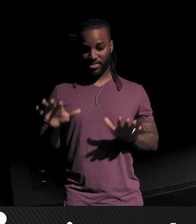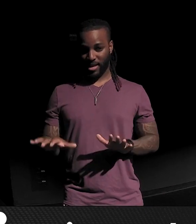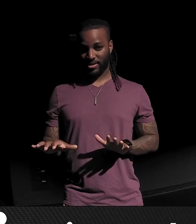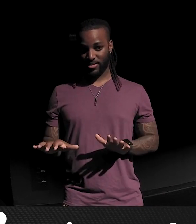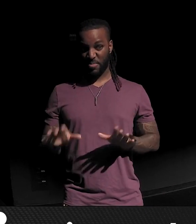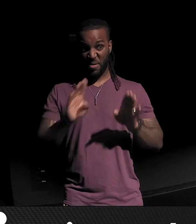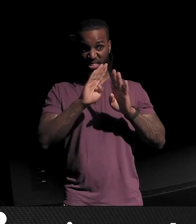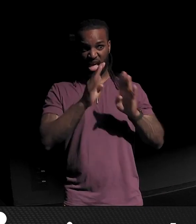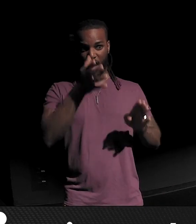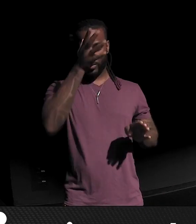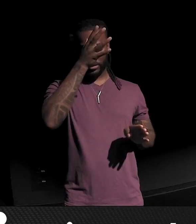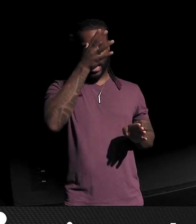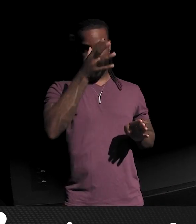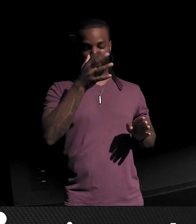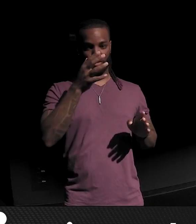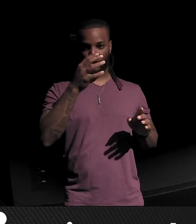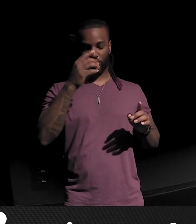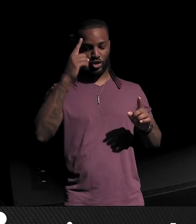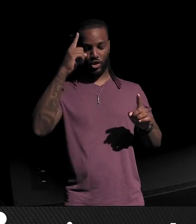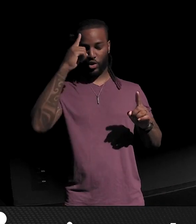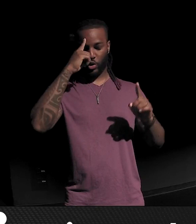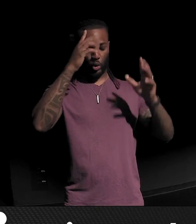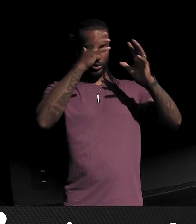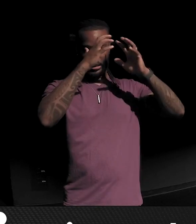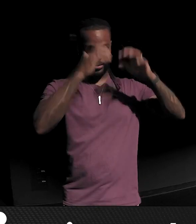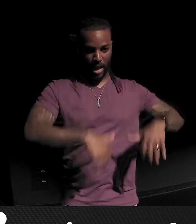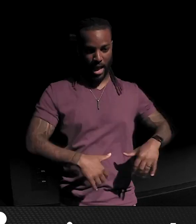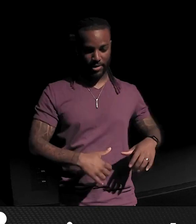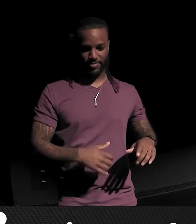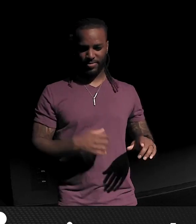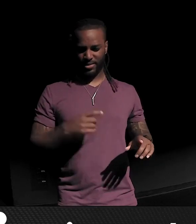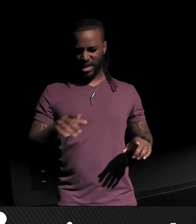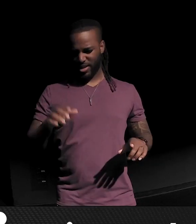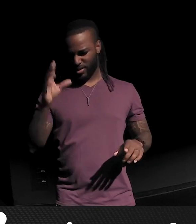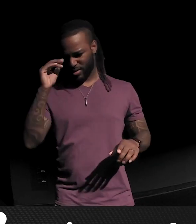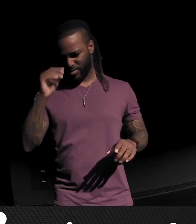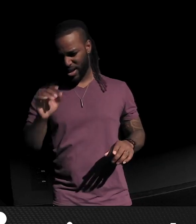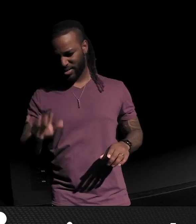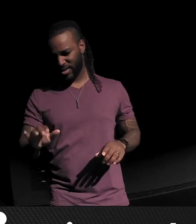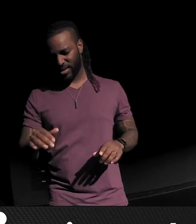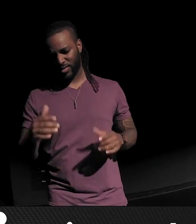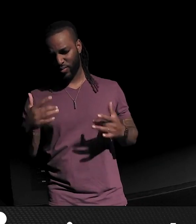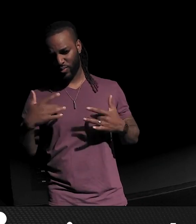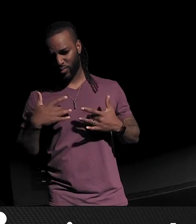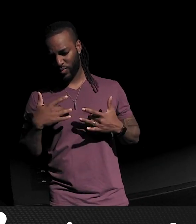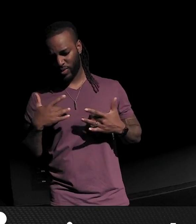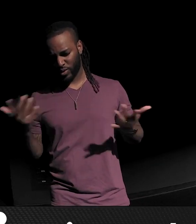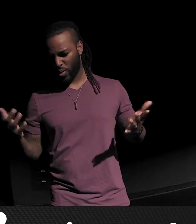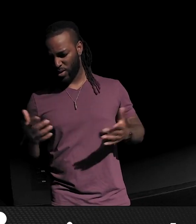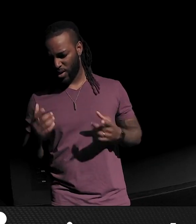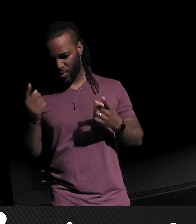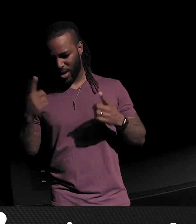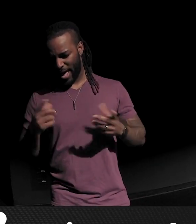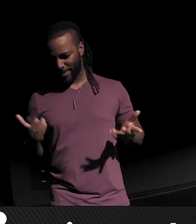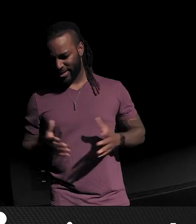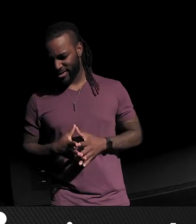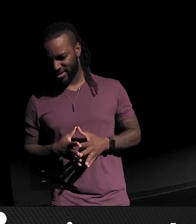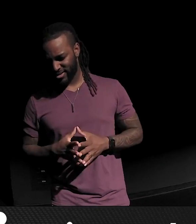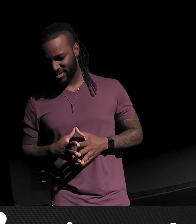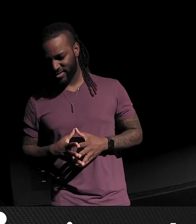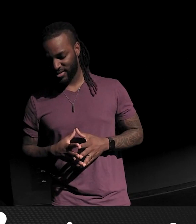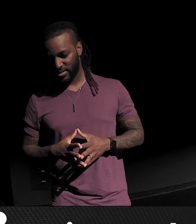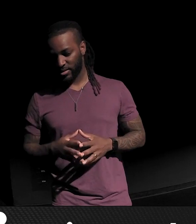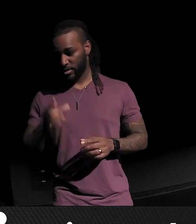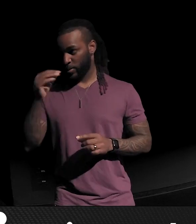was losing his mind. And I said to the student, "Hey, what's going on? What happened here?" And he's